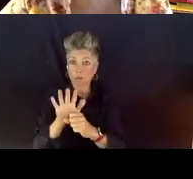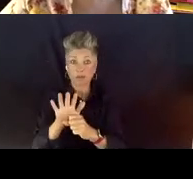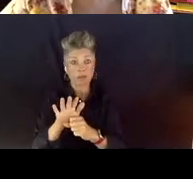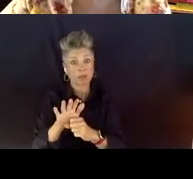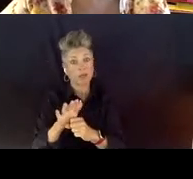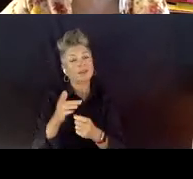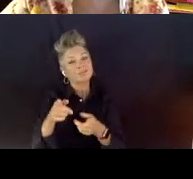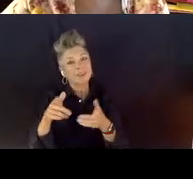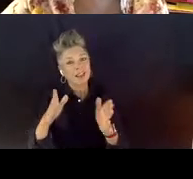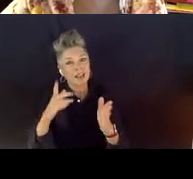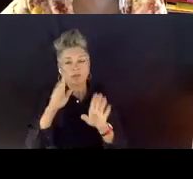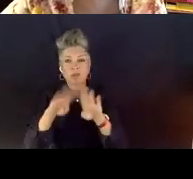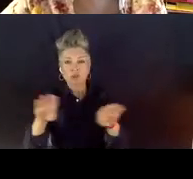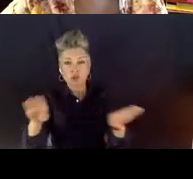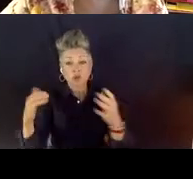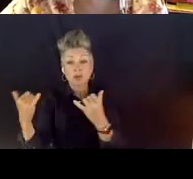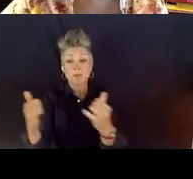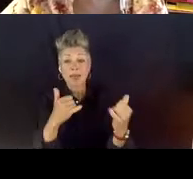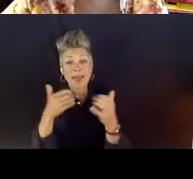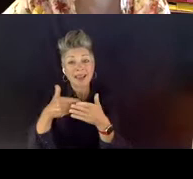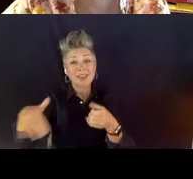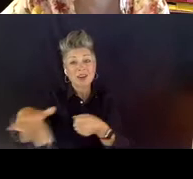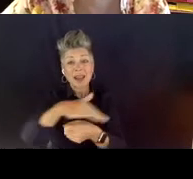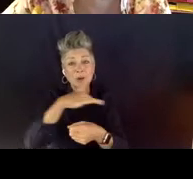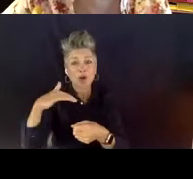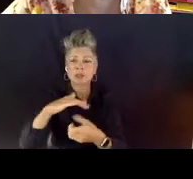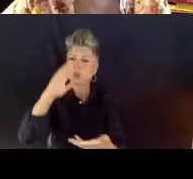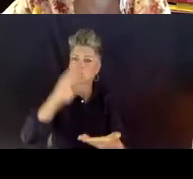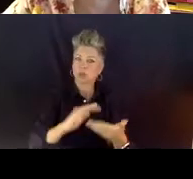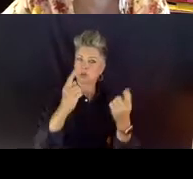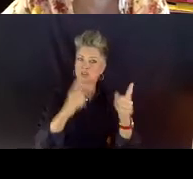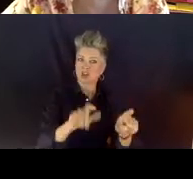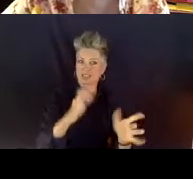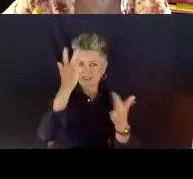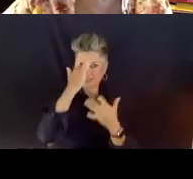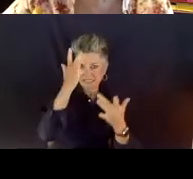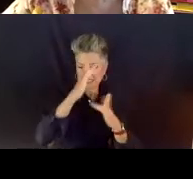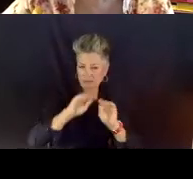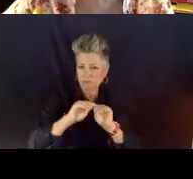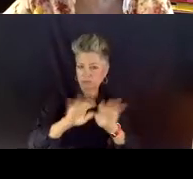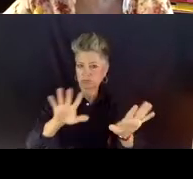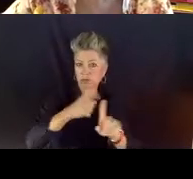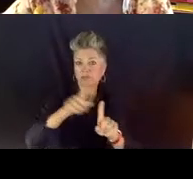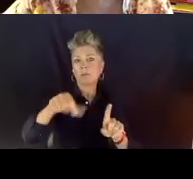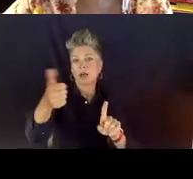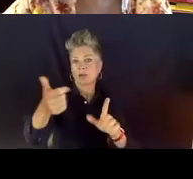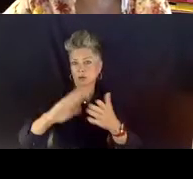allowed children to play in their neighborhoods, reducing the chance of disease transmission from other communities.